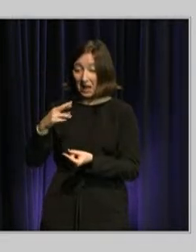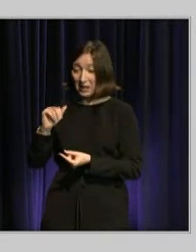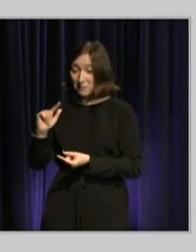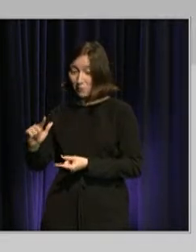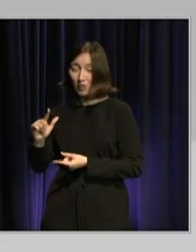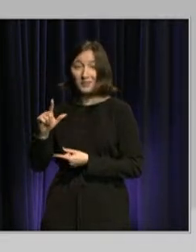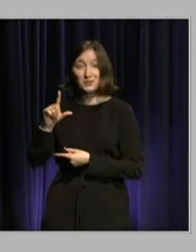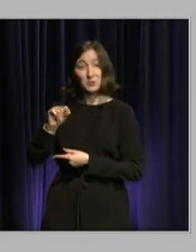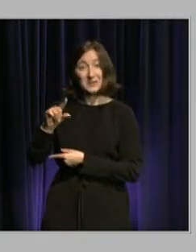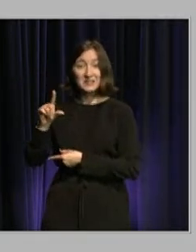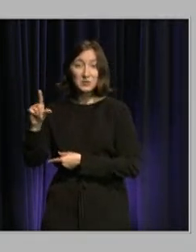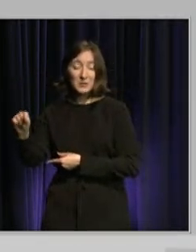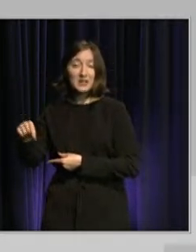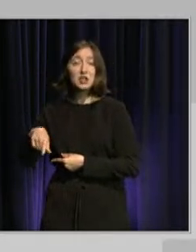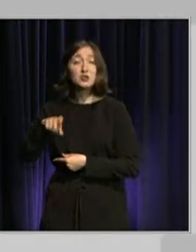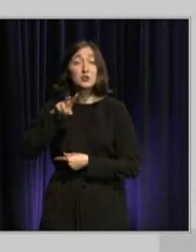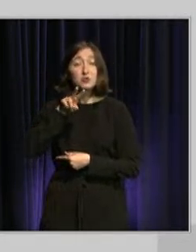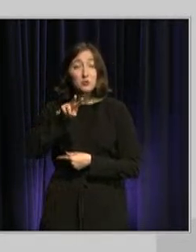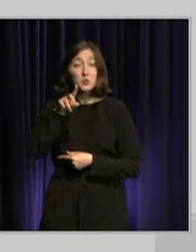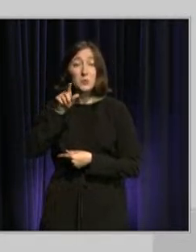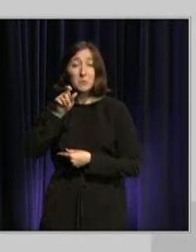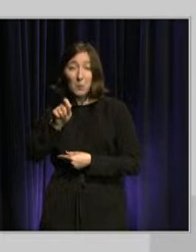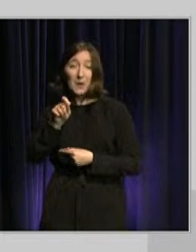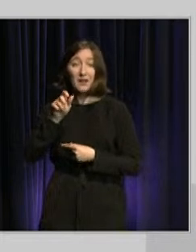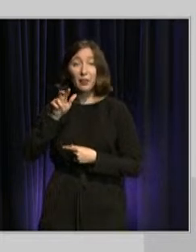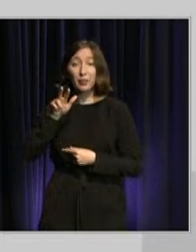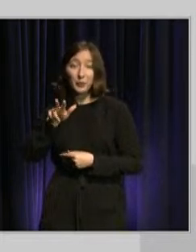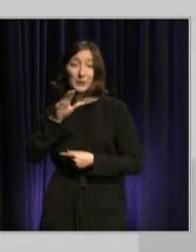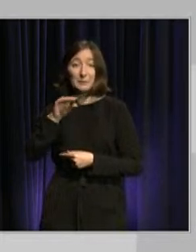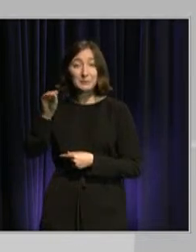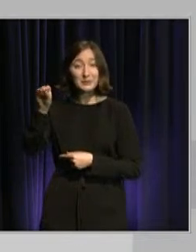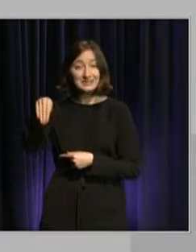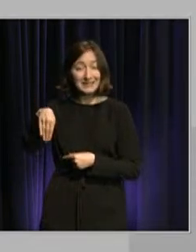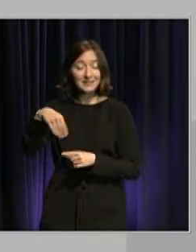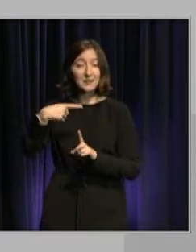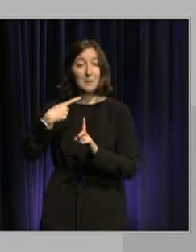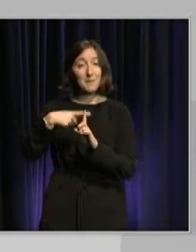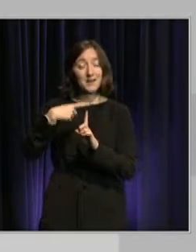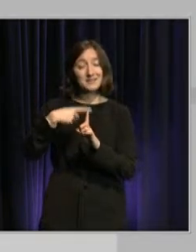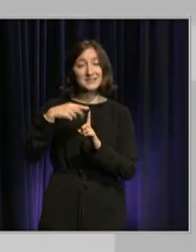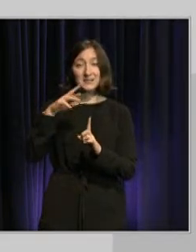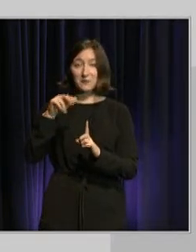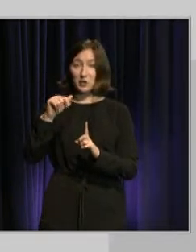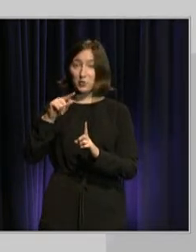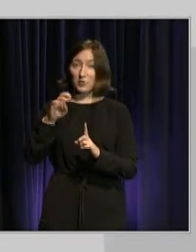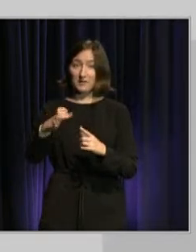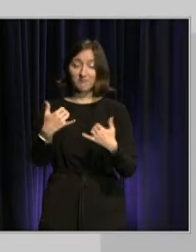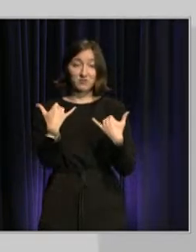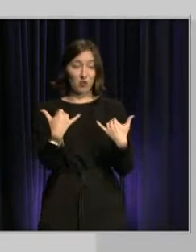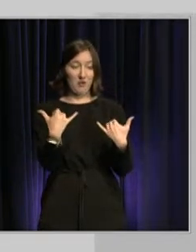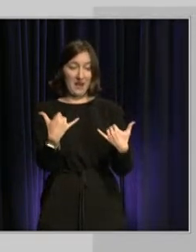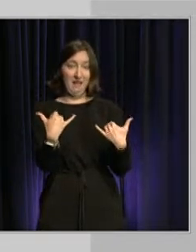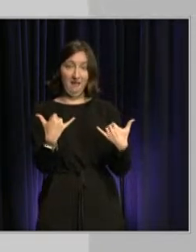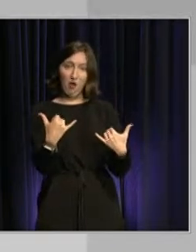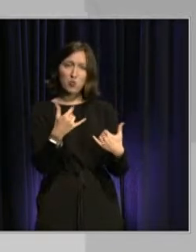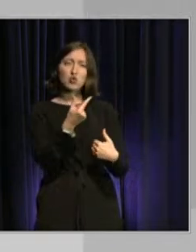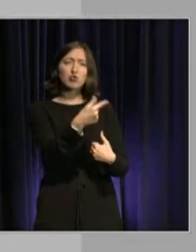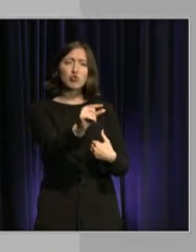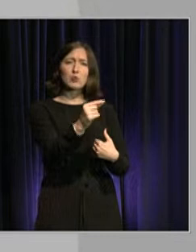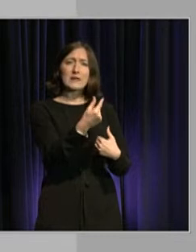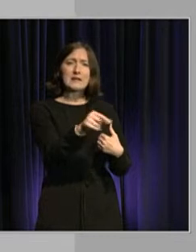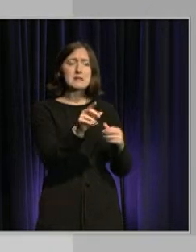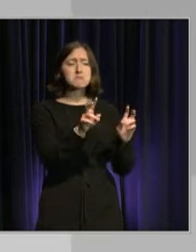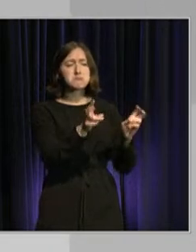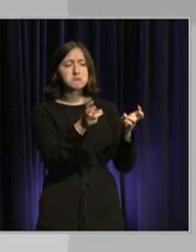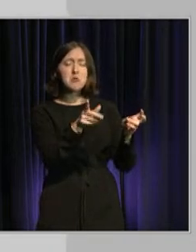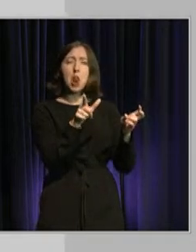news, 2.3% positivity rate, and as a result, the risk indicator bar remains at the lowest setting. Great news again, but please,